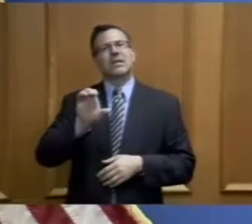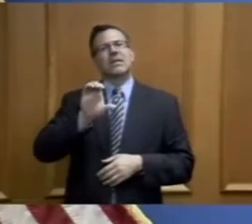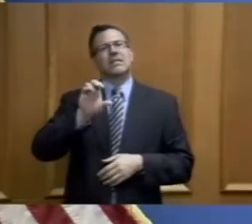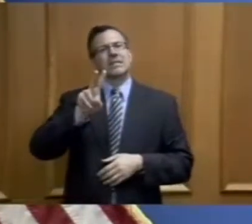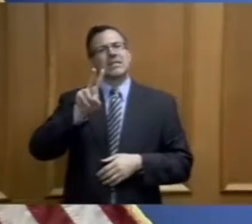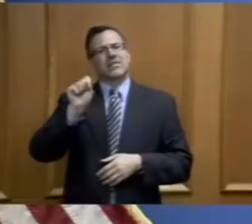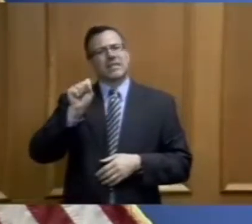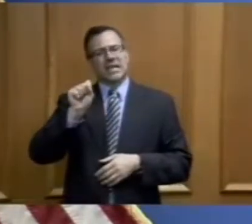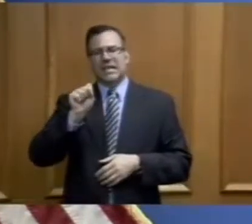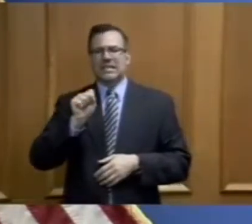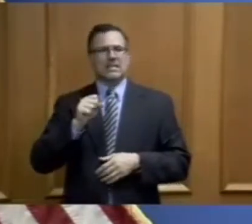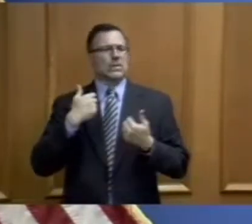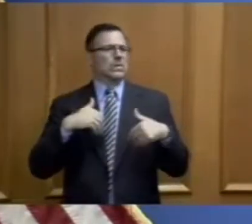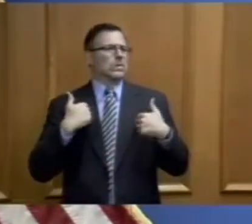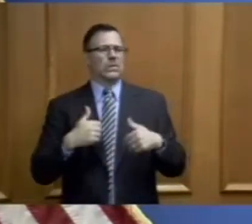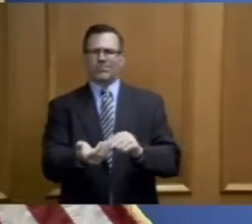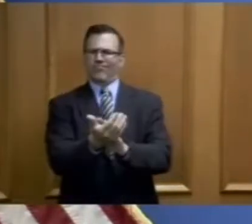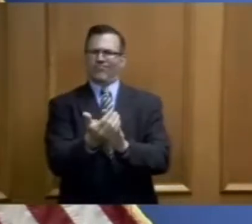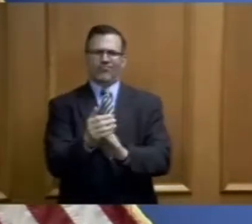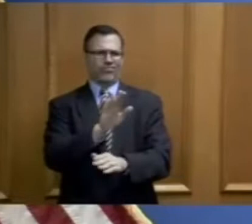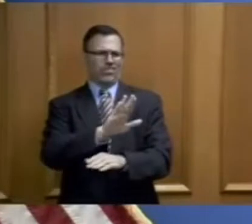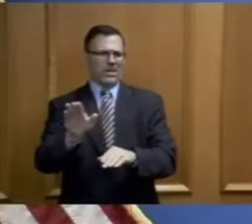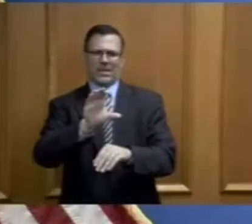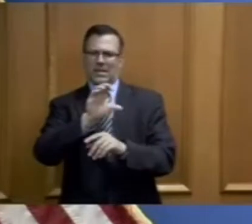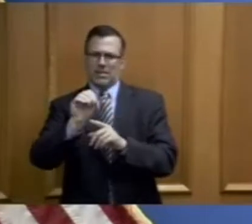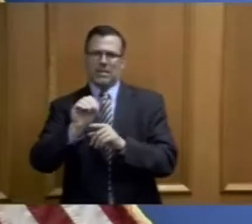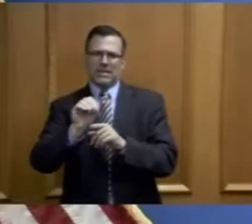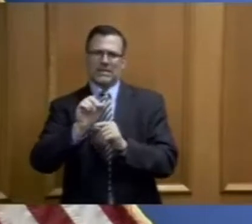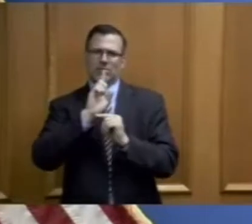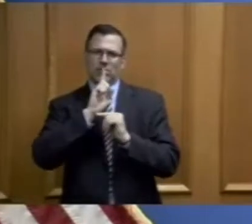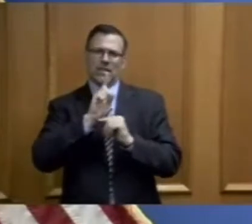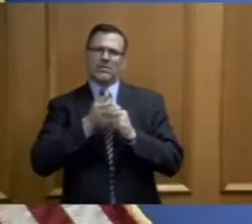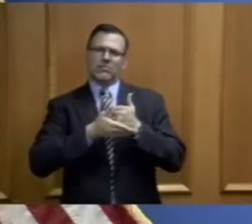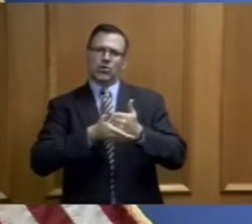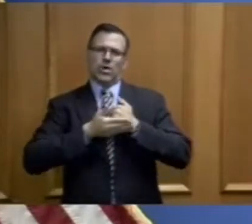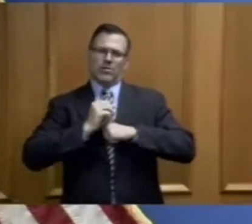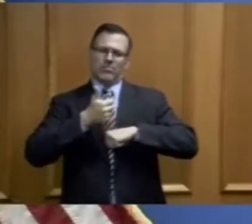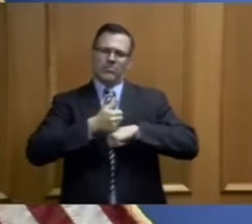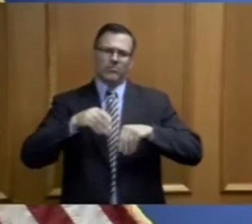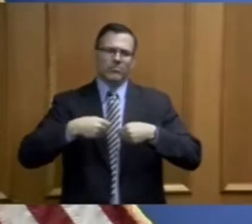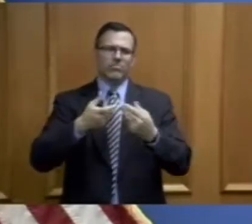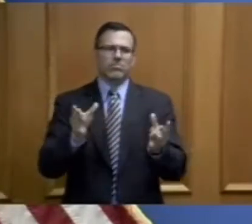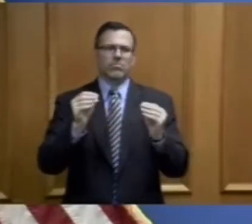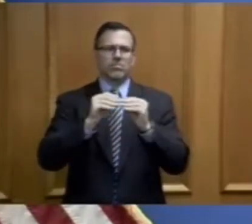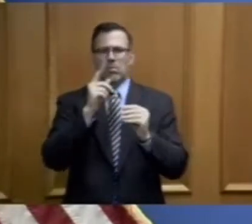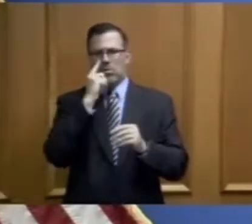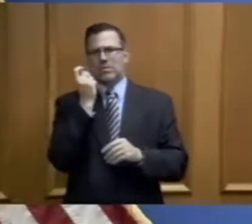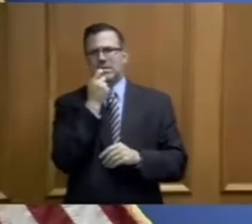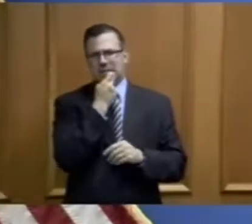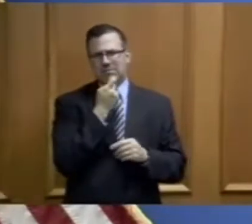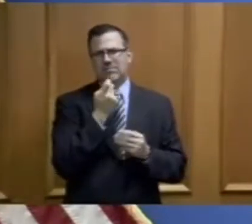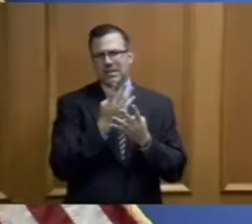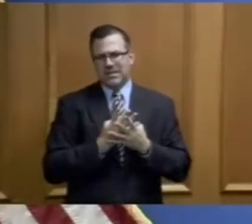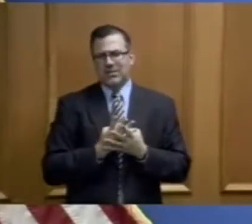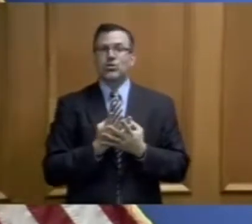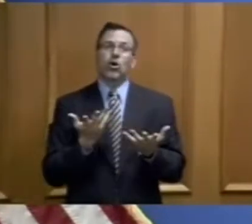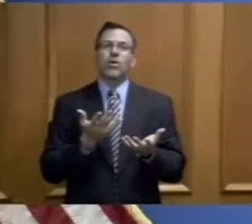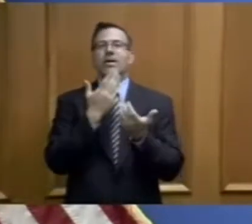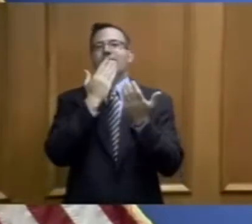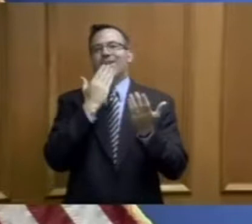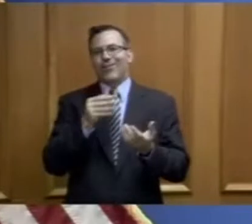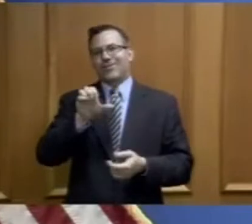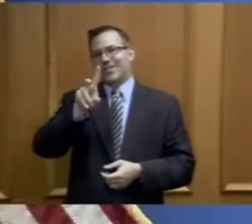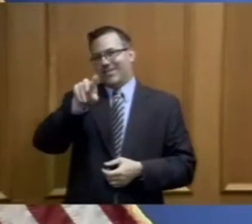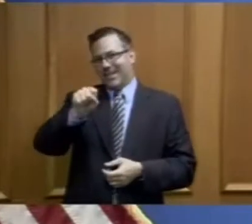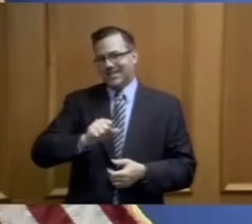allowed Tennessee to be a leader in the country in testing, and we want to continue to do that. So thank you to CVS for that